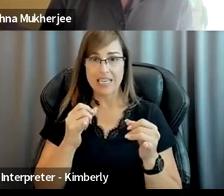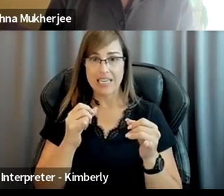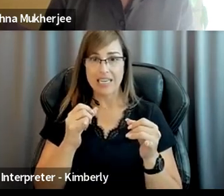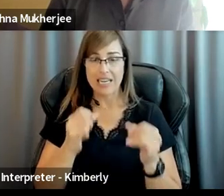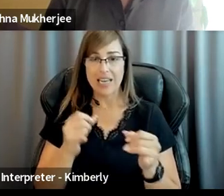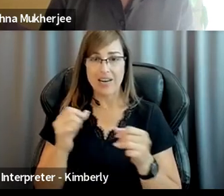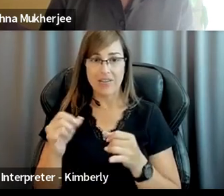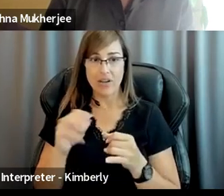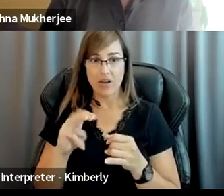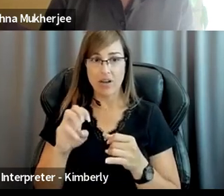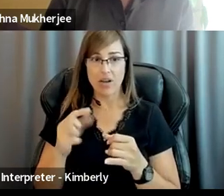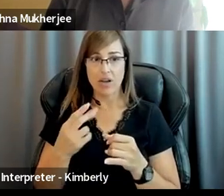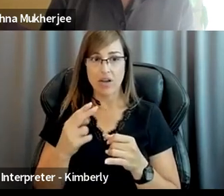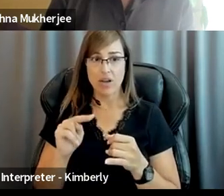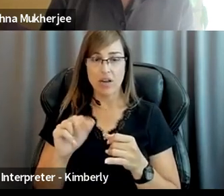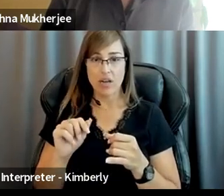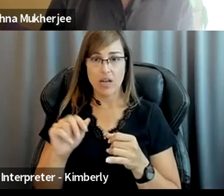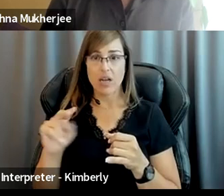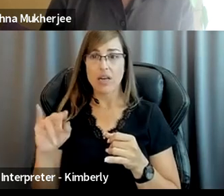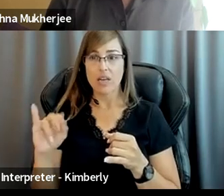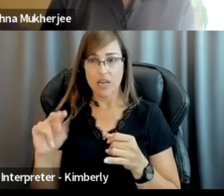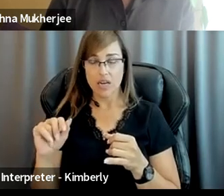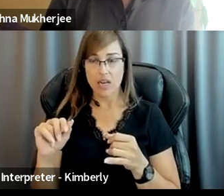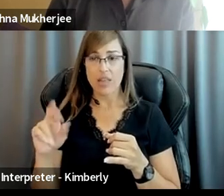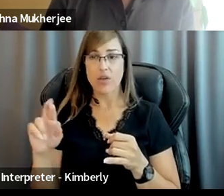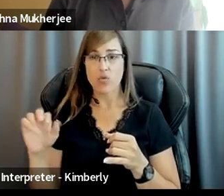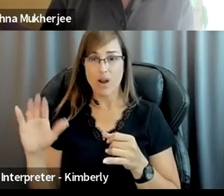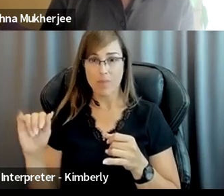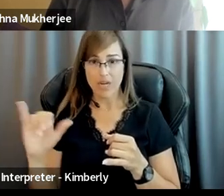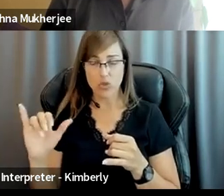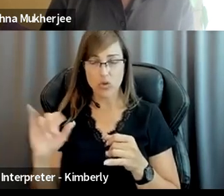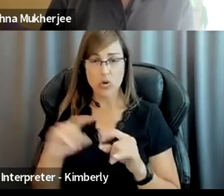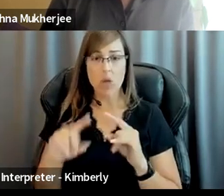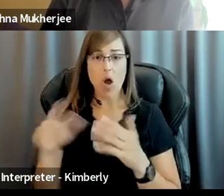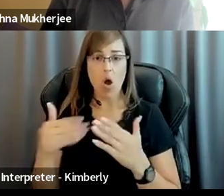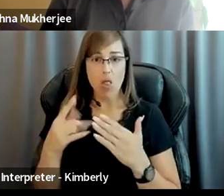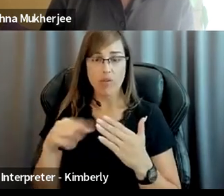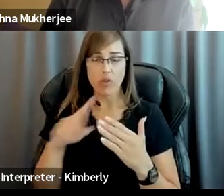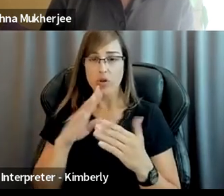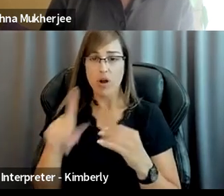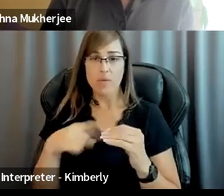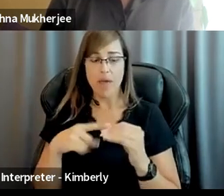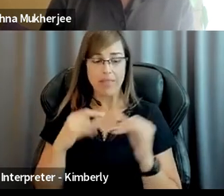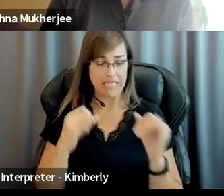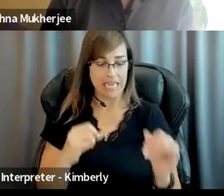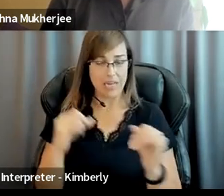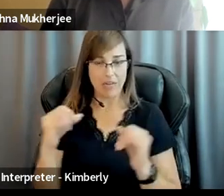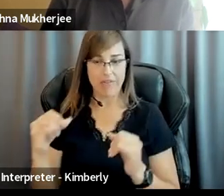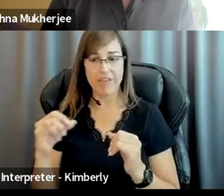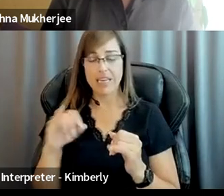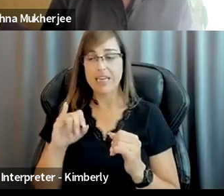Magda, Nina, and then Rebecca to another extent, all of you talked about this kind of